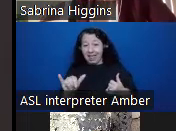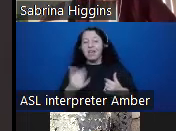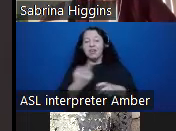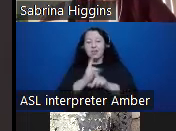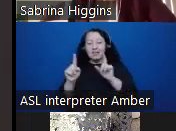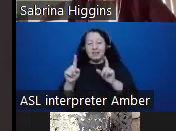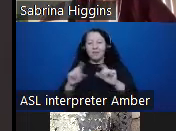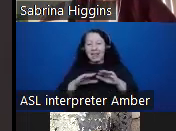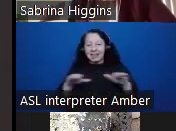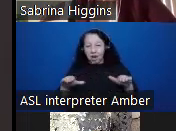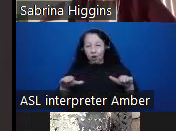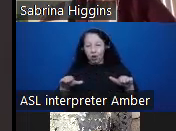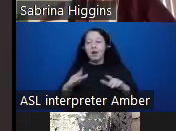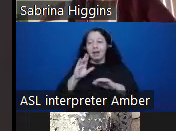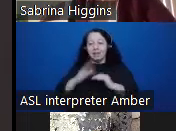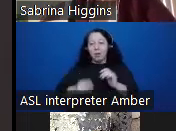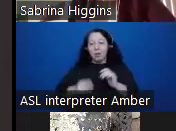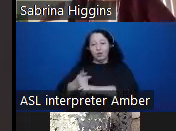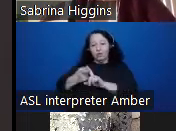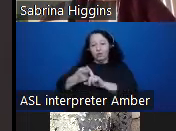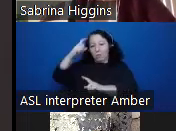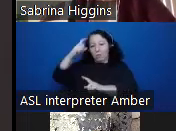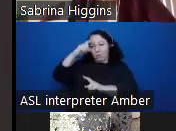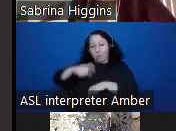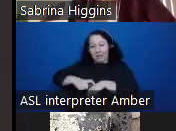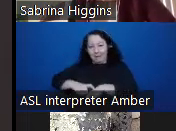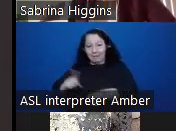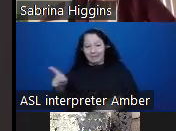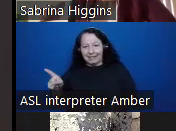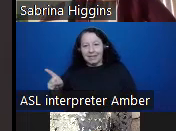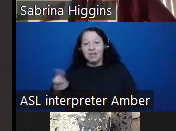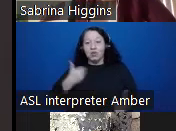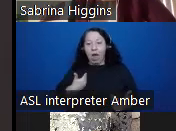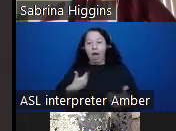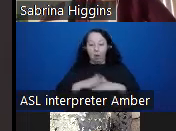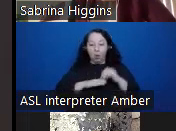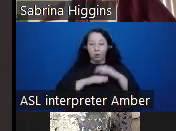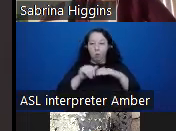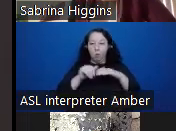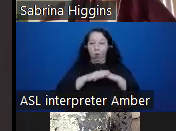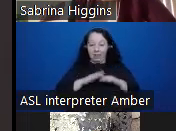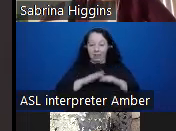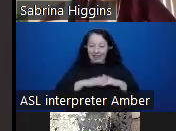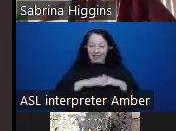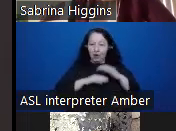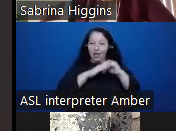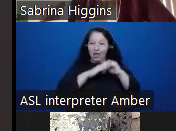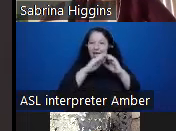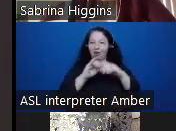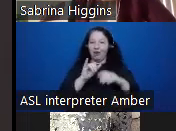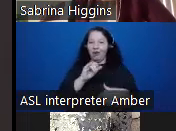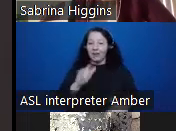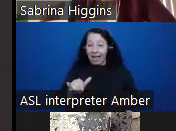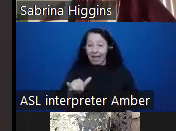Roman period extraction zone, so you have multiple layers of clay, and one in particular is what's being extracted for the Roman